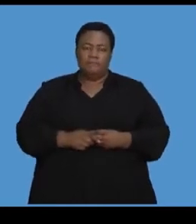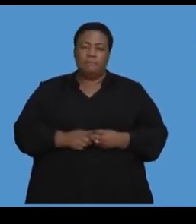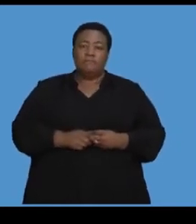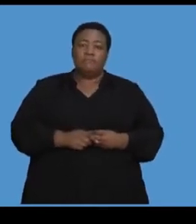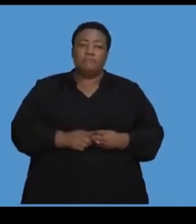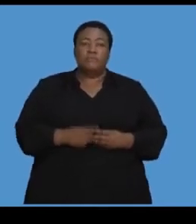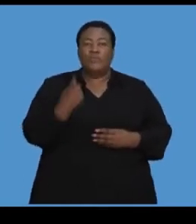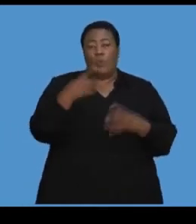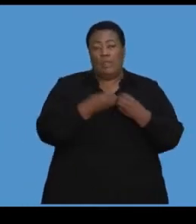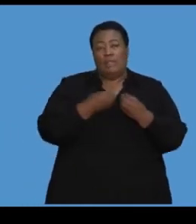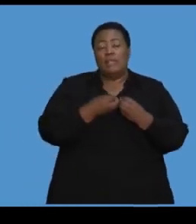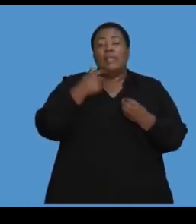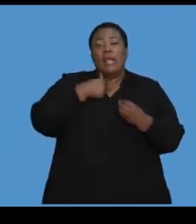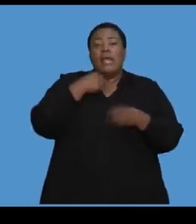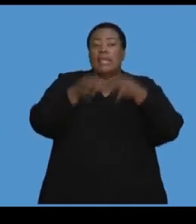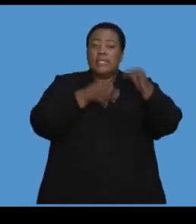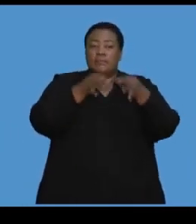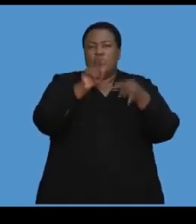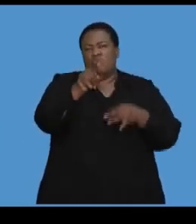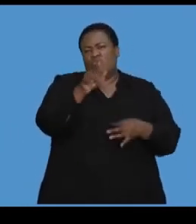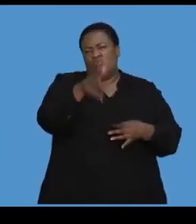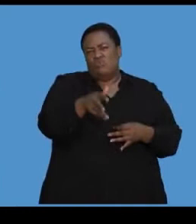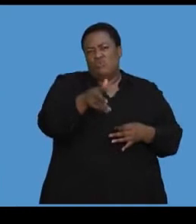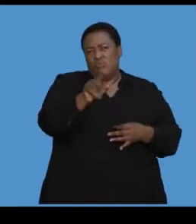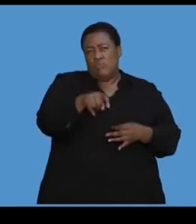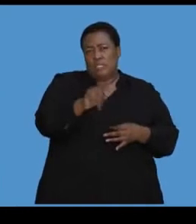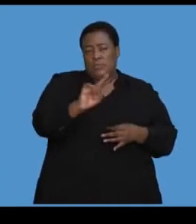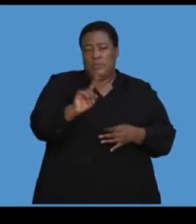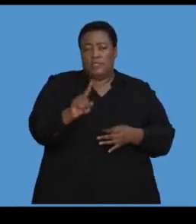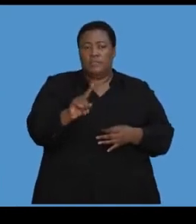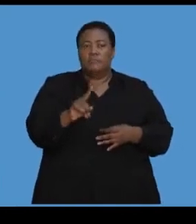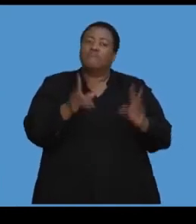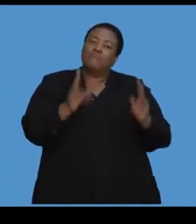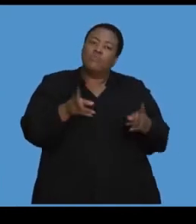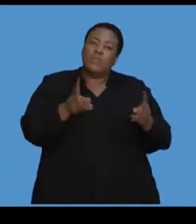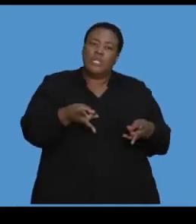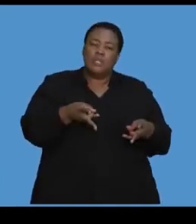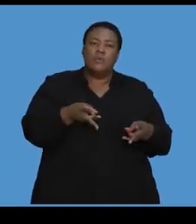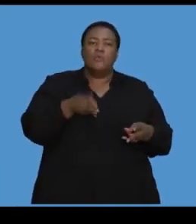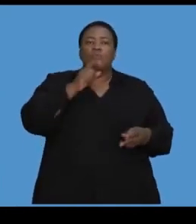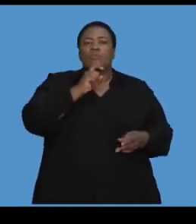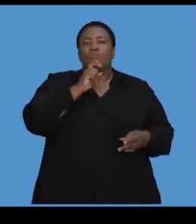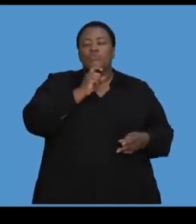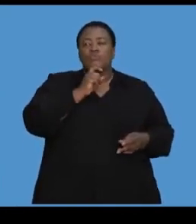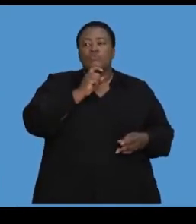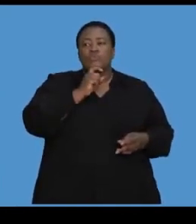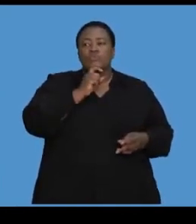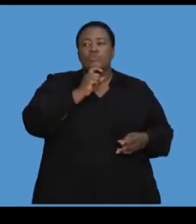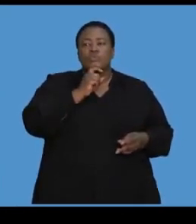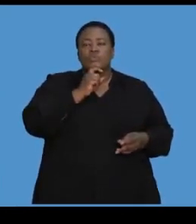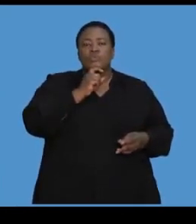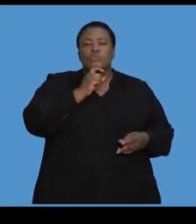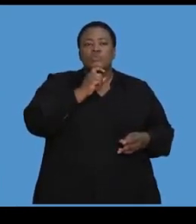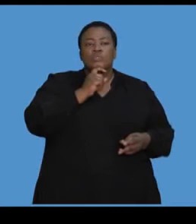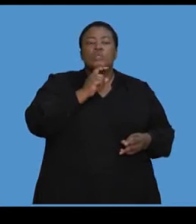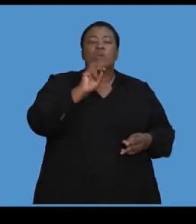that there. Right. One thing that I need to also explain to you guys is normally we are used to or we are accustomed